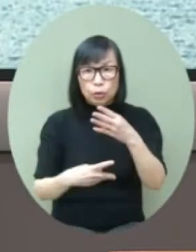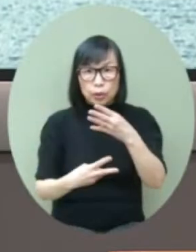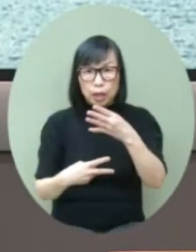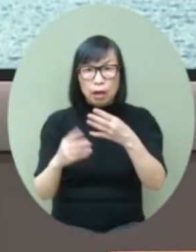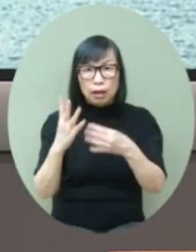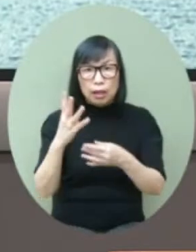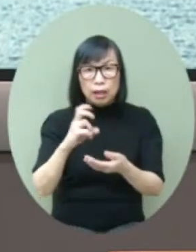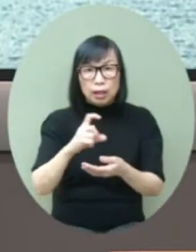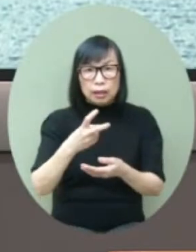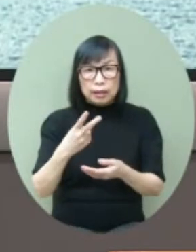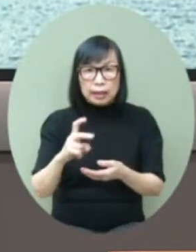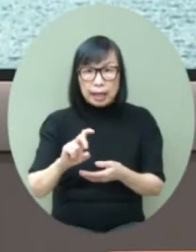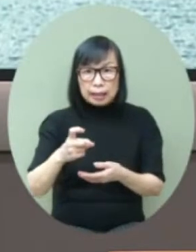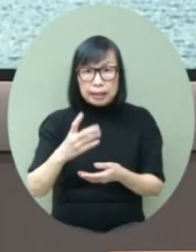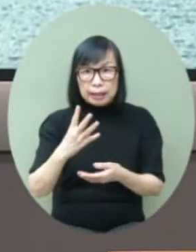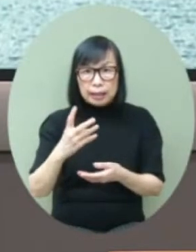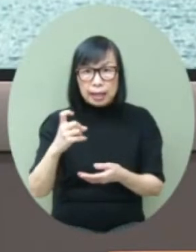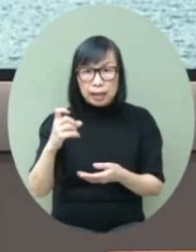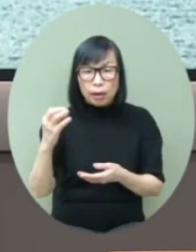CX1922, January 4th,